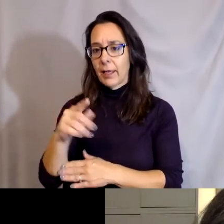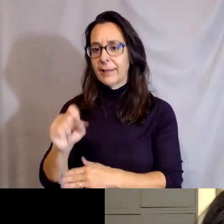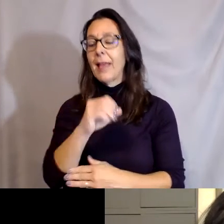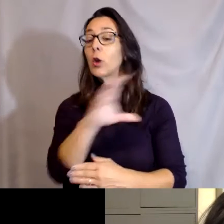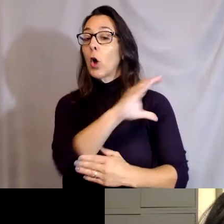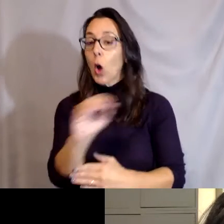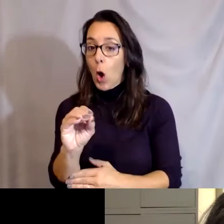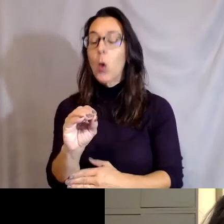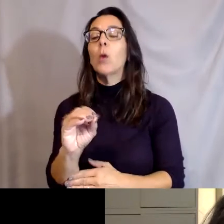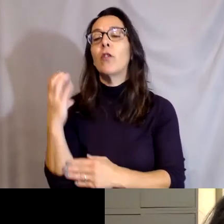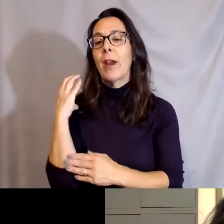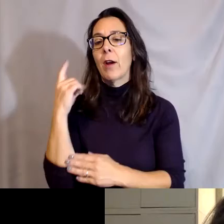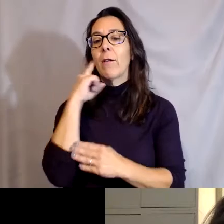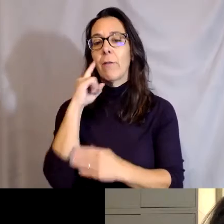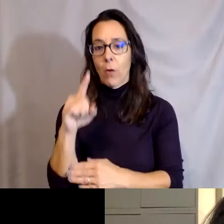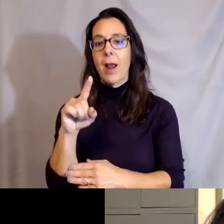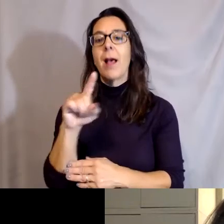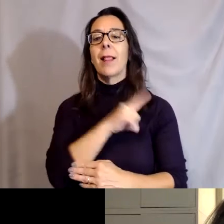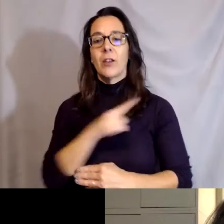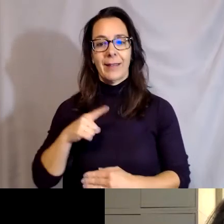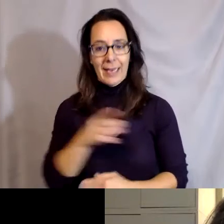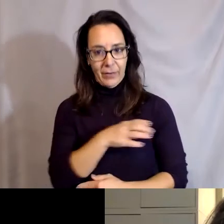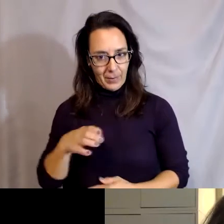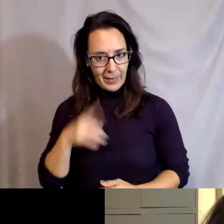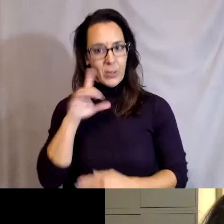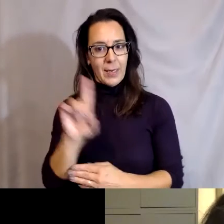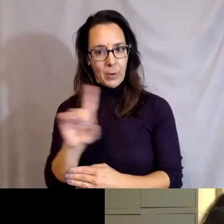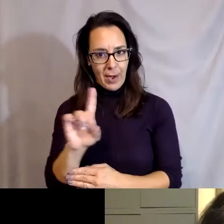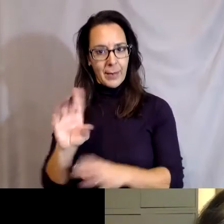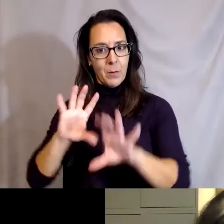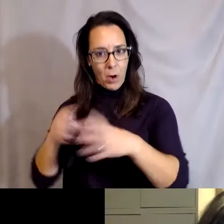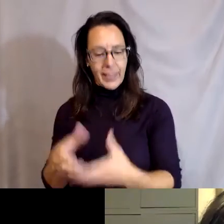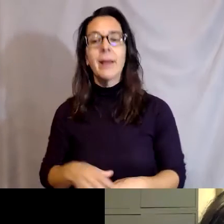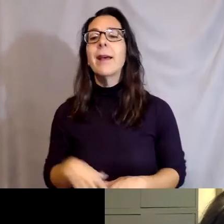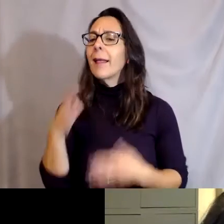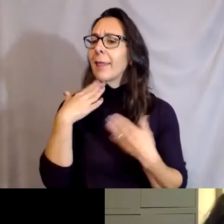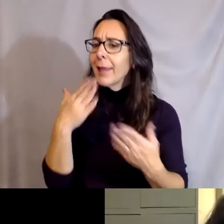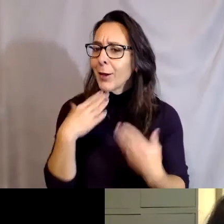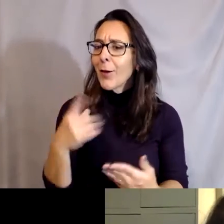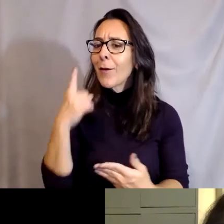Democratic Legislative Committee. So thank you, Sasha, for being here.